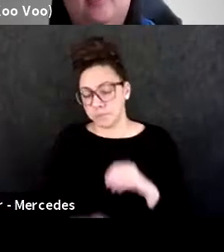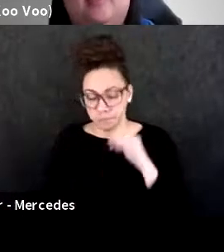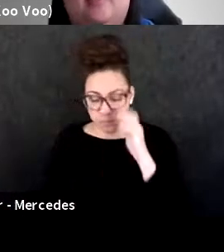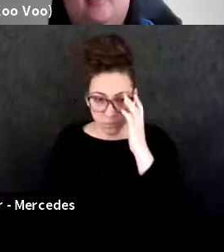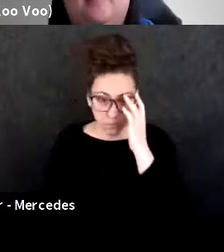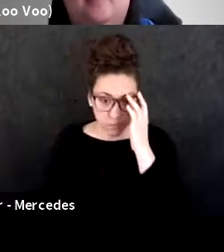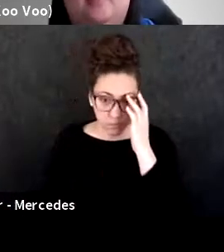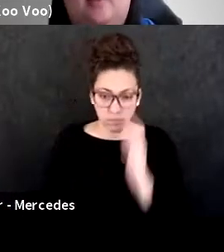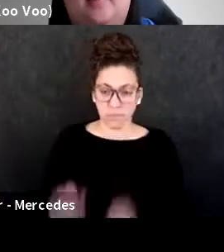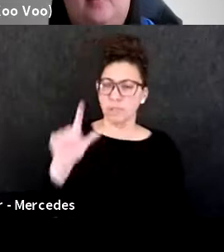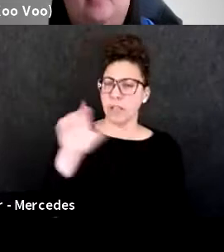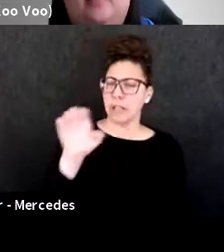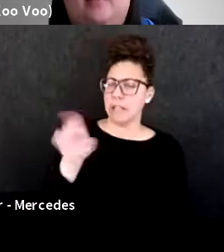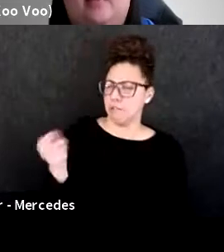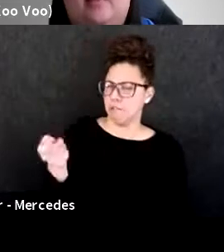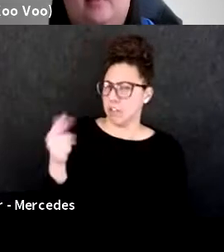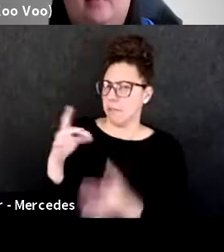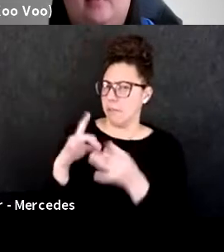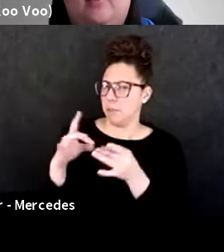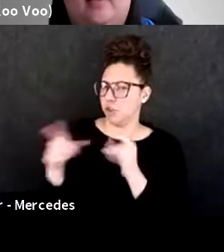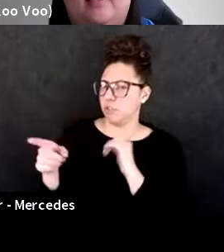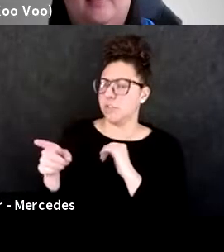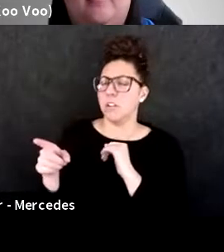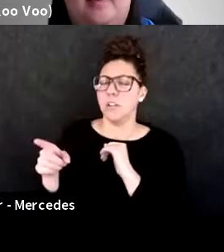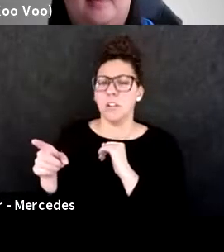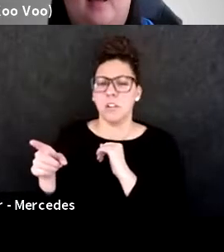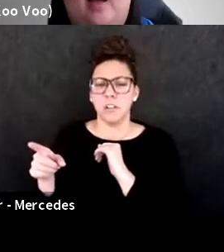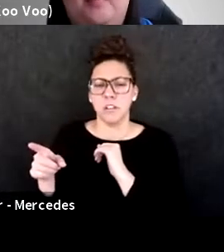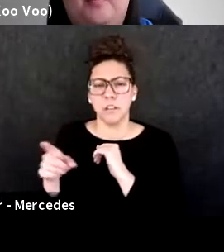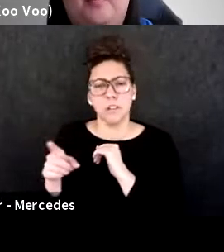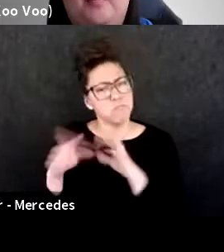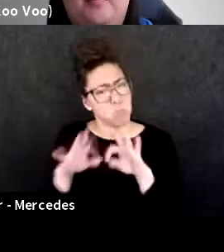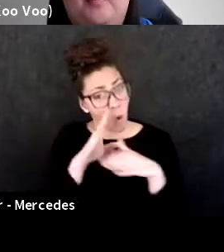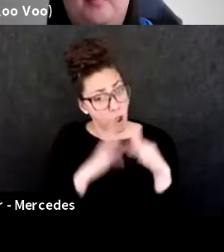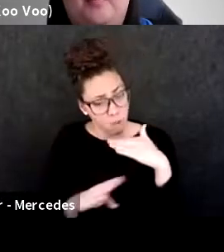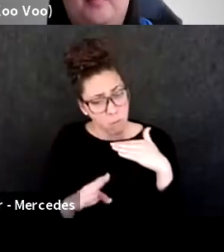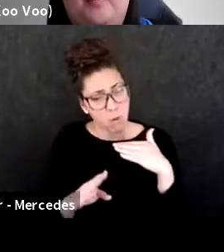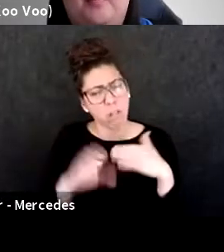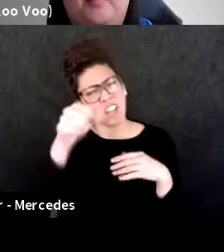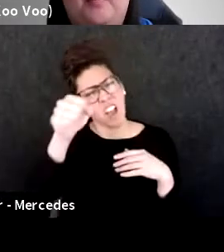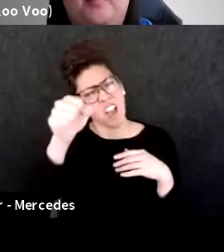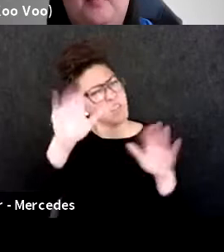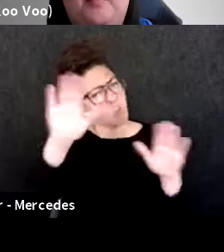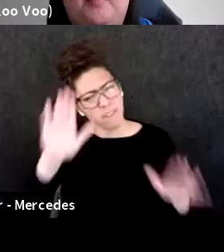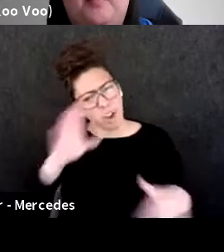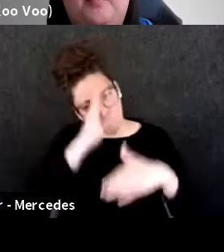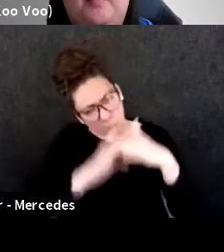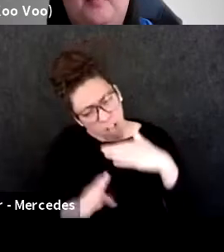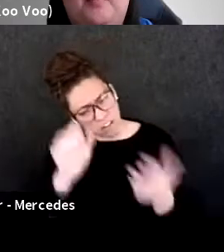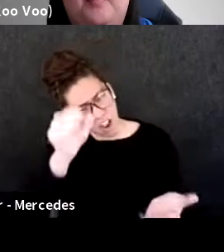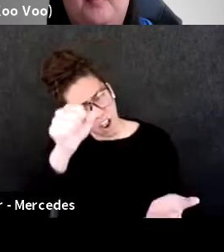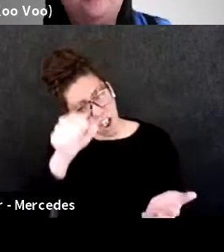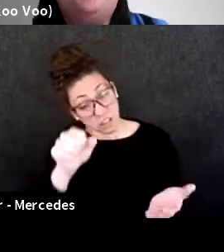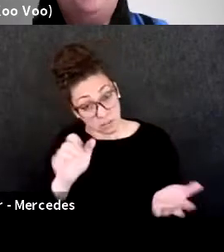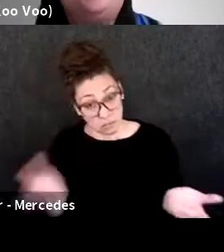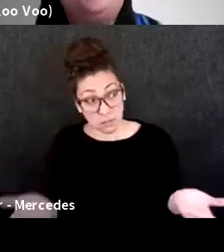on this about, I think, you know, the idea of being humble. Yes, it's great to be humble, but, you know, when it's time